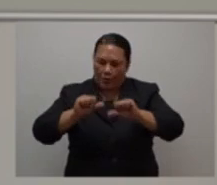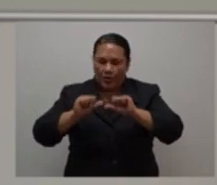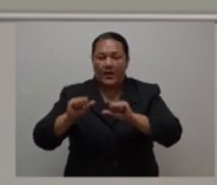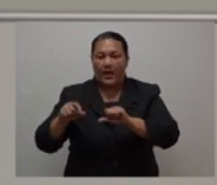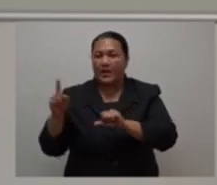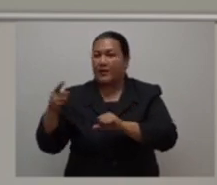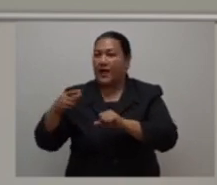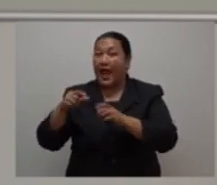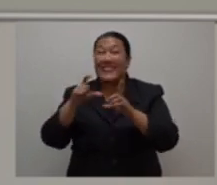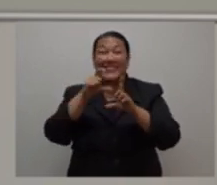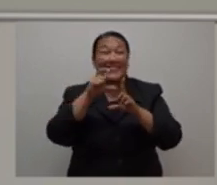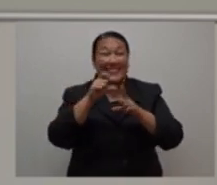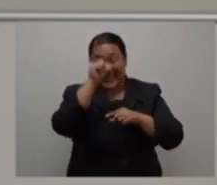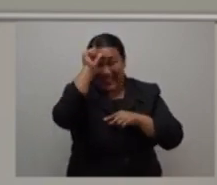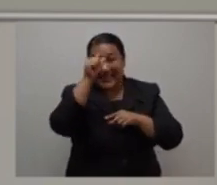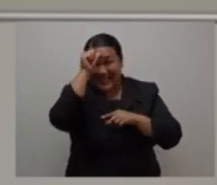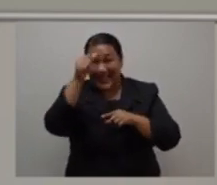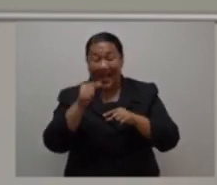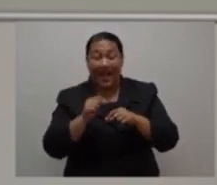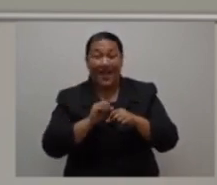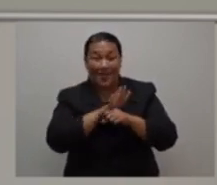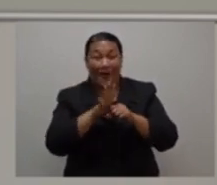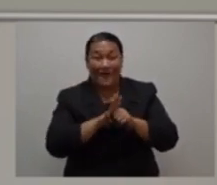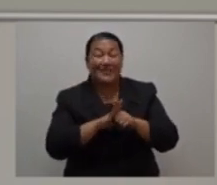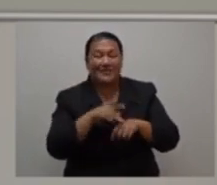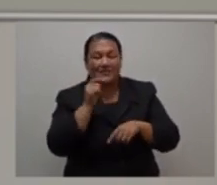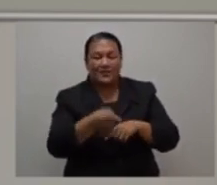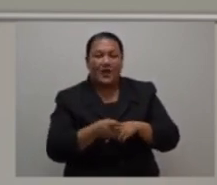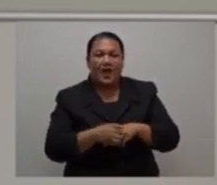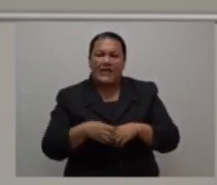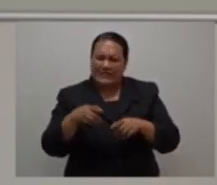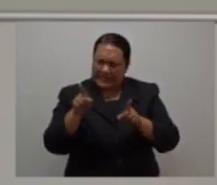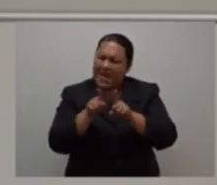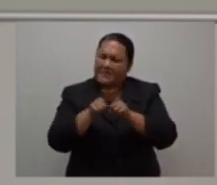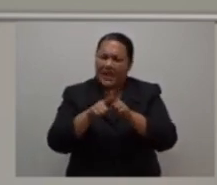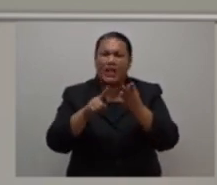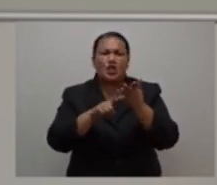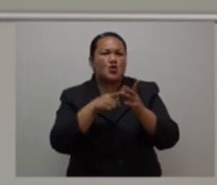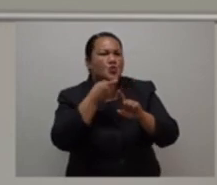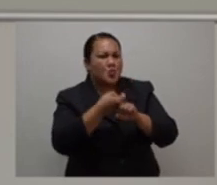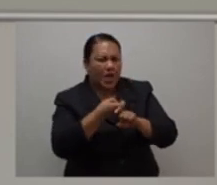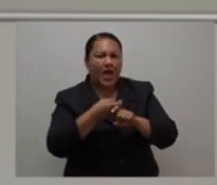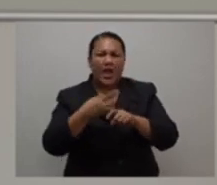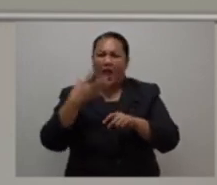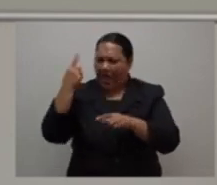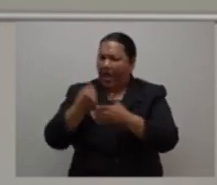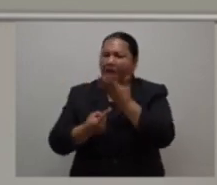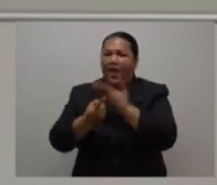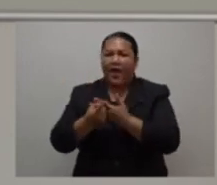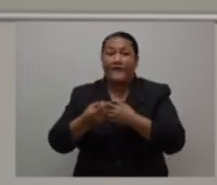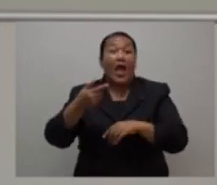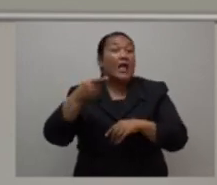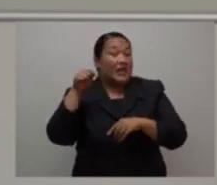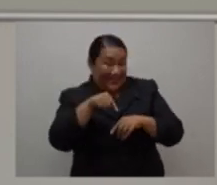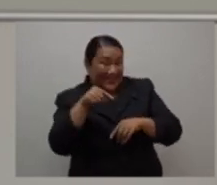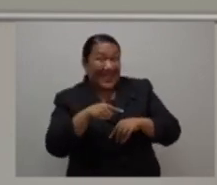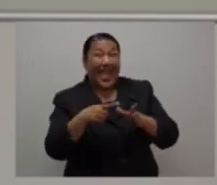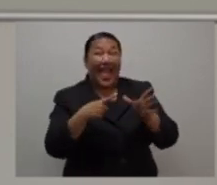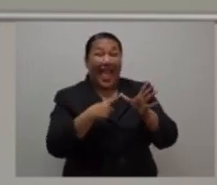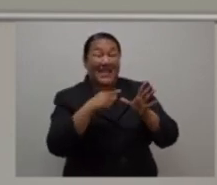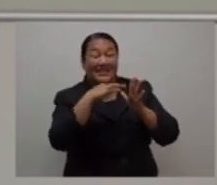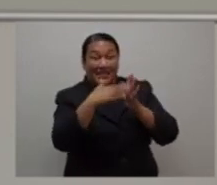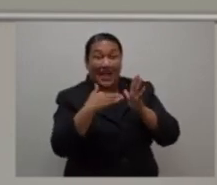variant. We have clear evidence on this from the United Kingdom, where they have found that this vaccine is 92%